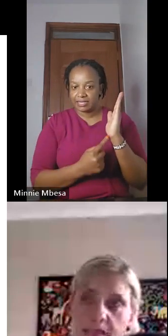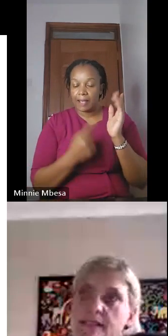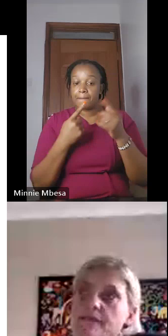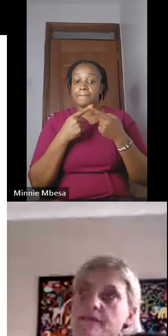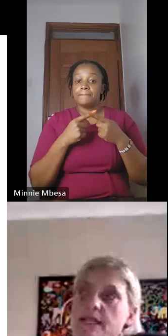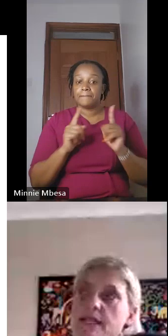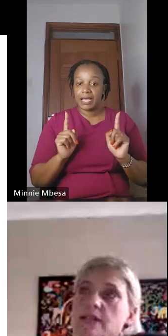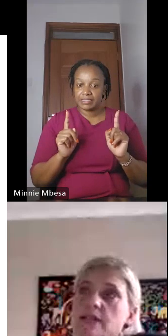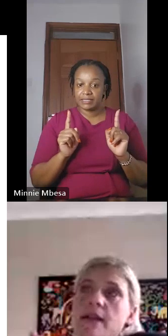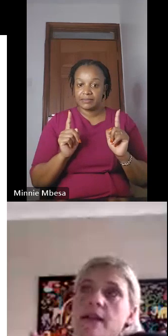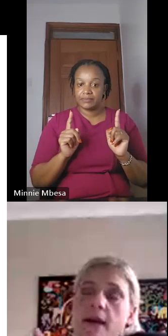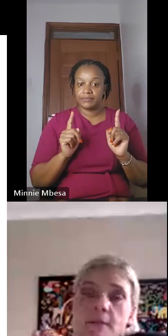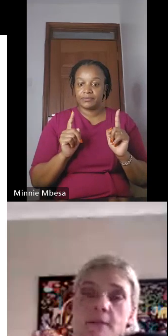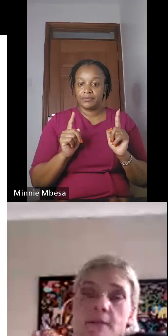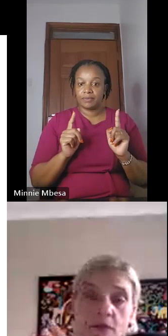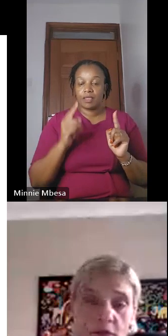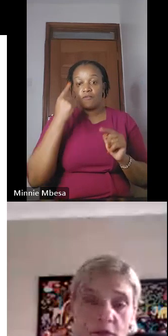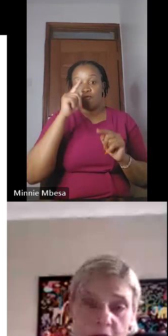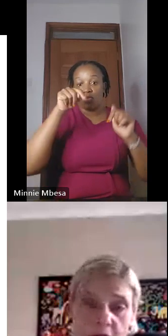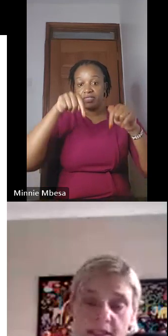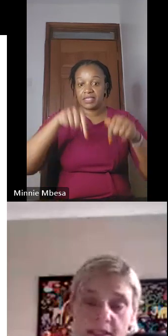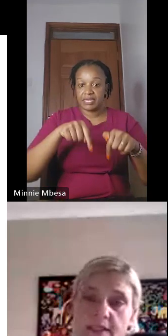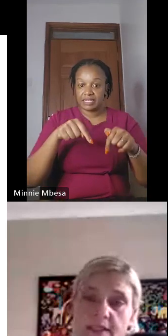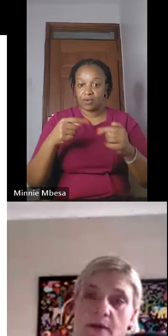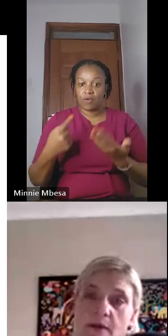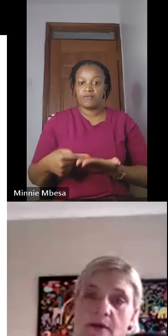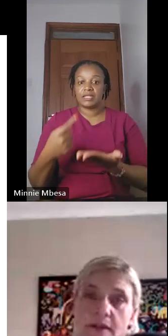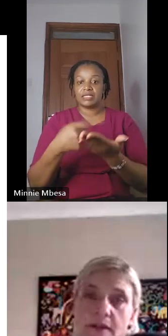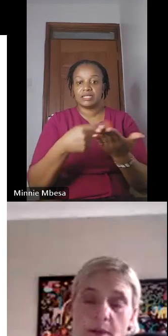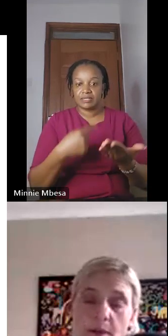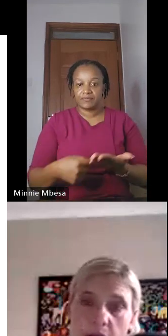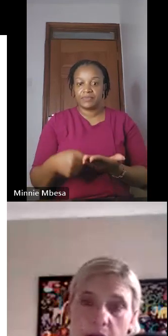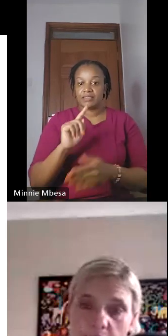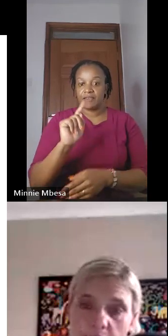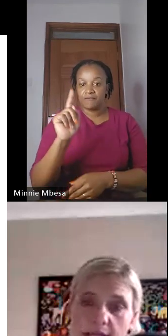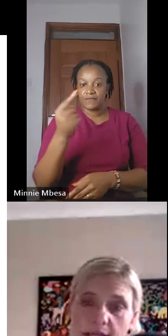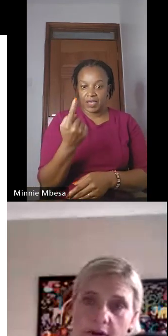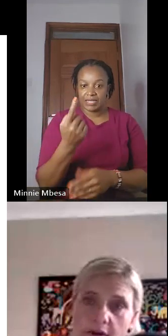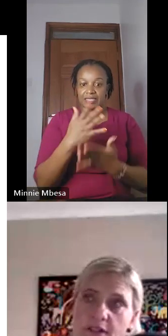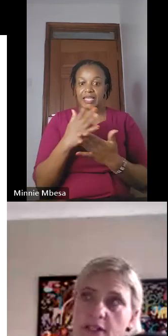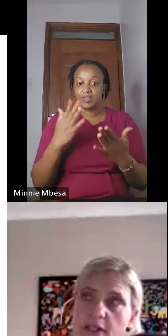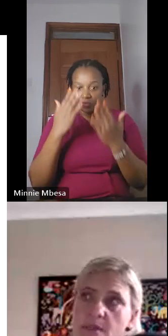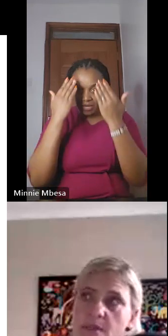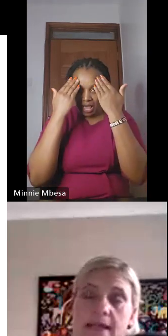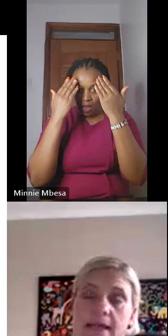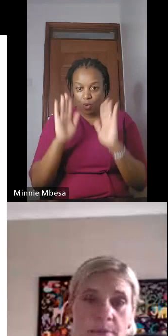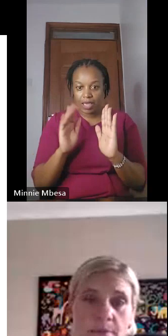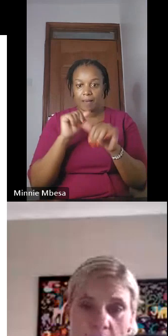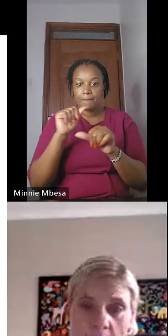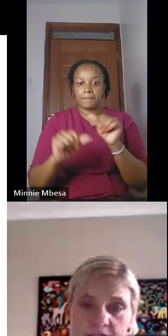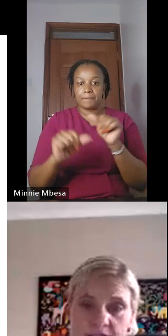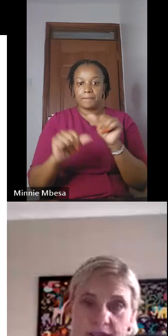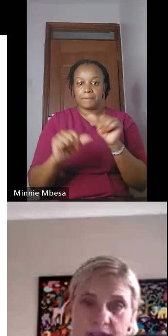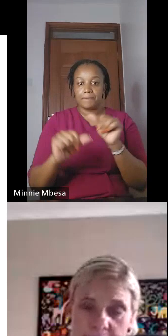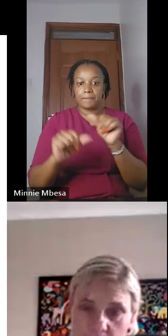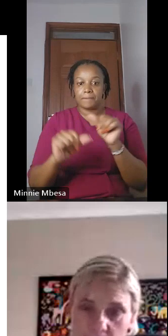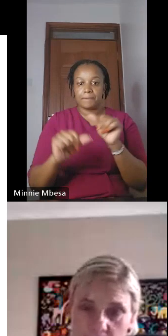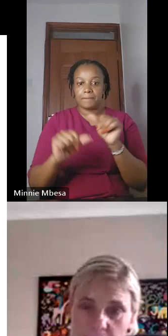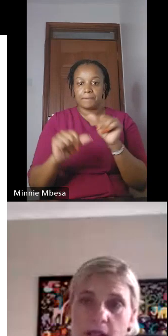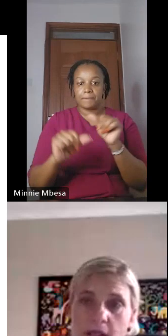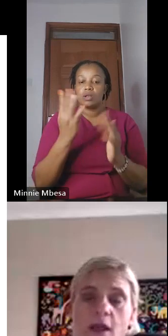for the sake of this conversation, the first thing to be aware of is that we only offer scholarships at the